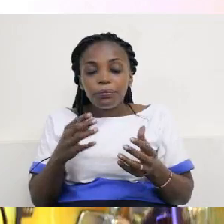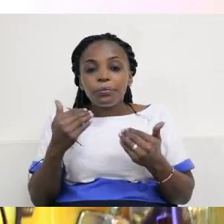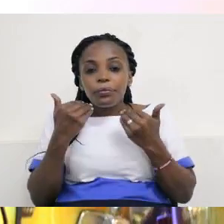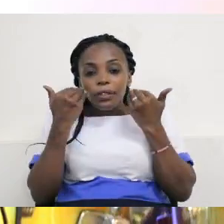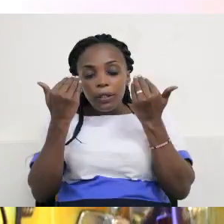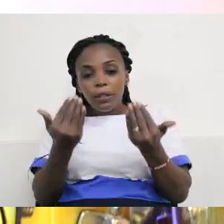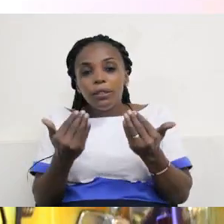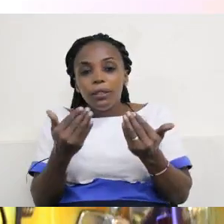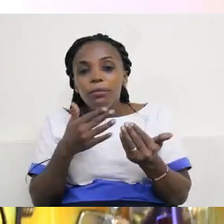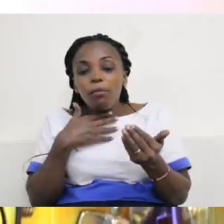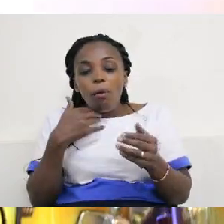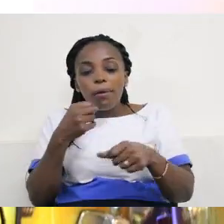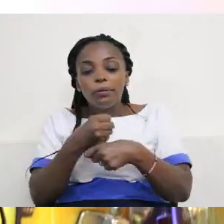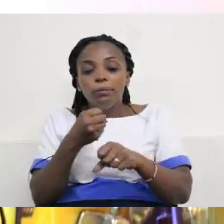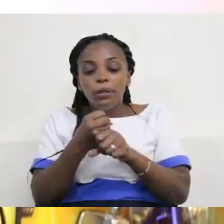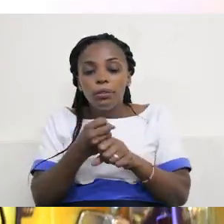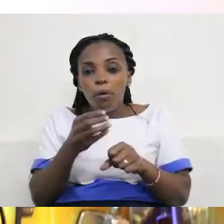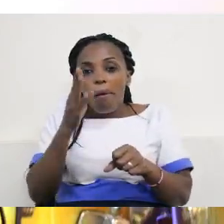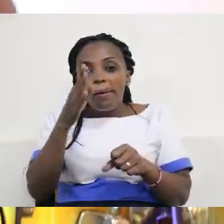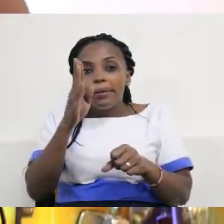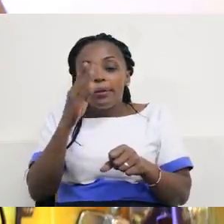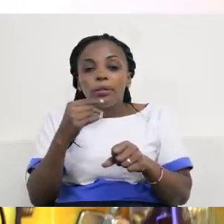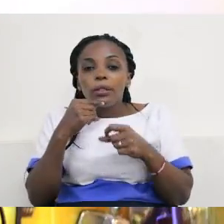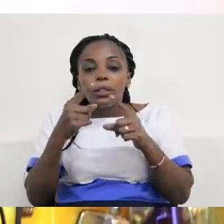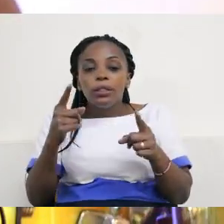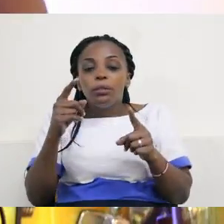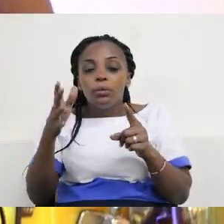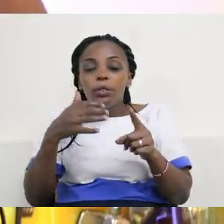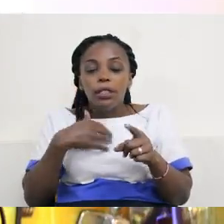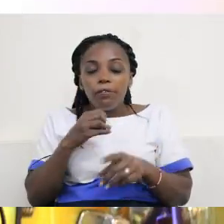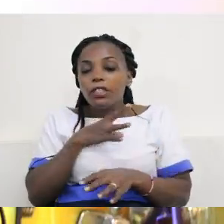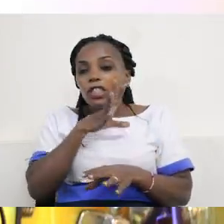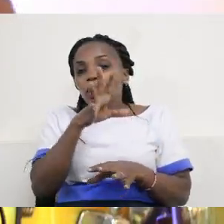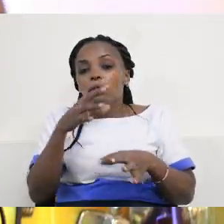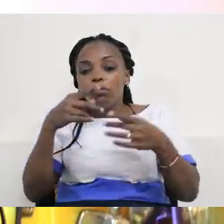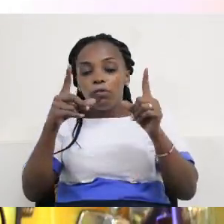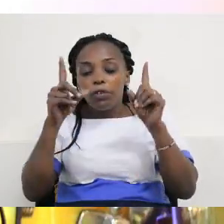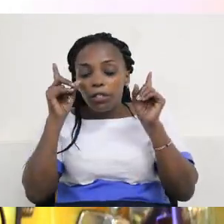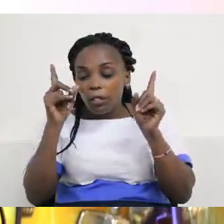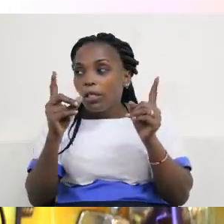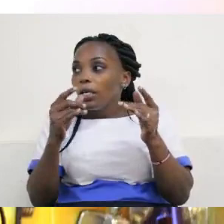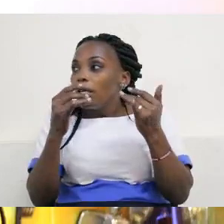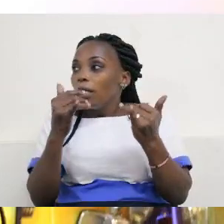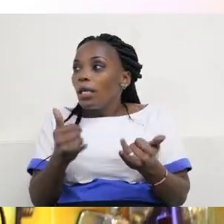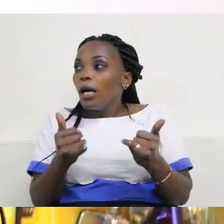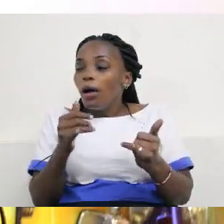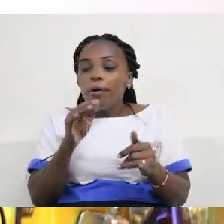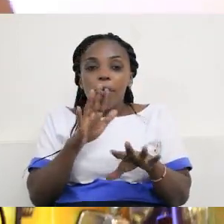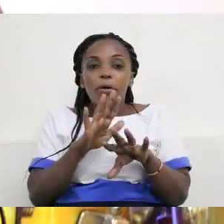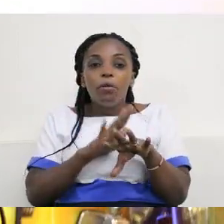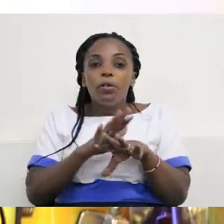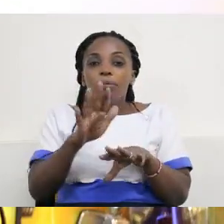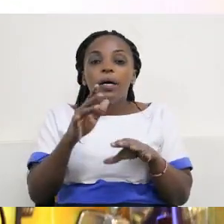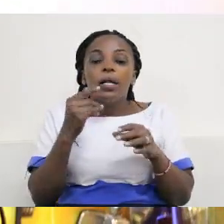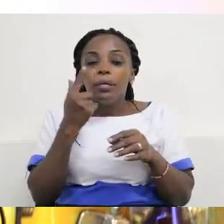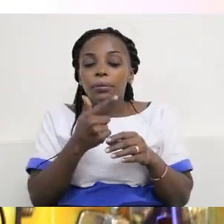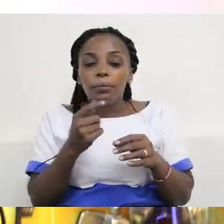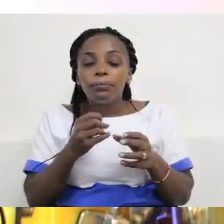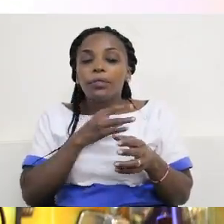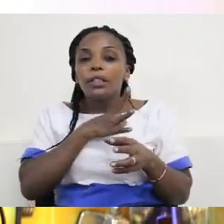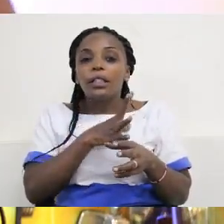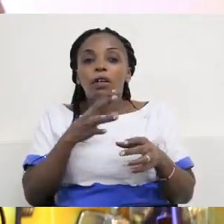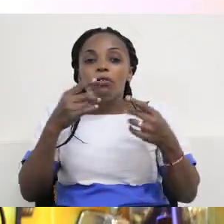anger want to set order, God is saying there is a shout of victory right on your lips. Shout